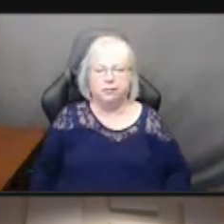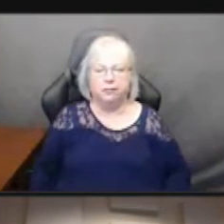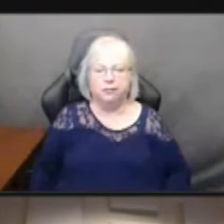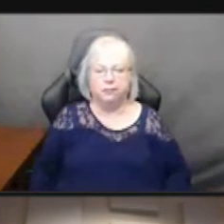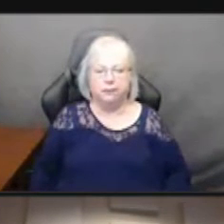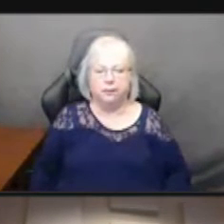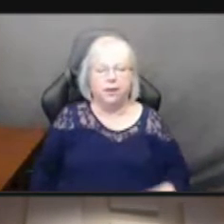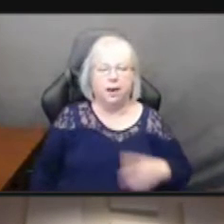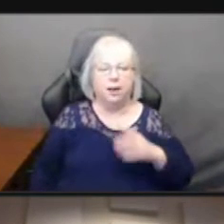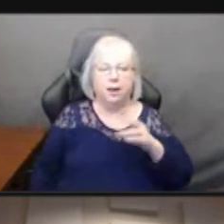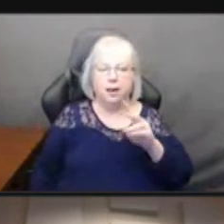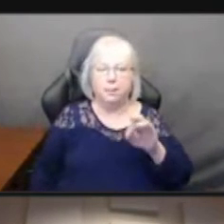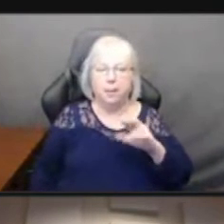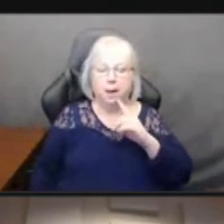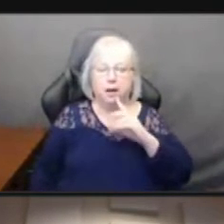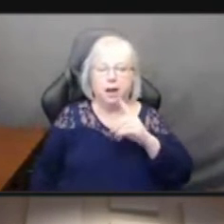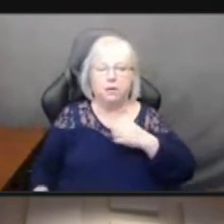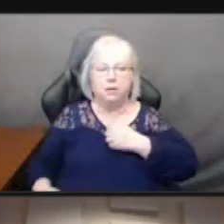I do apologize.